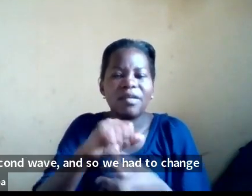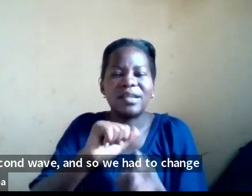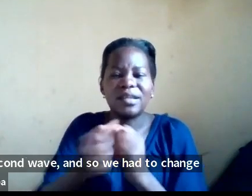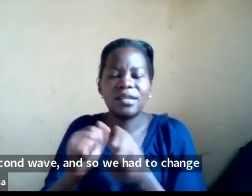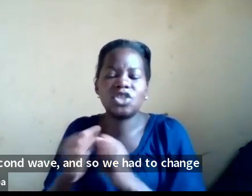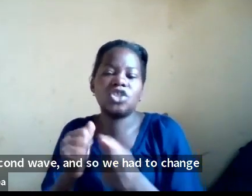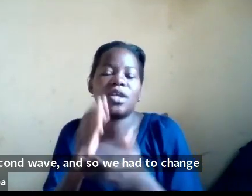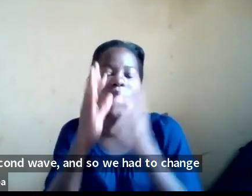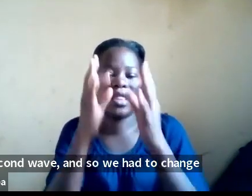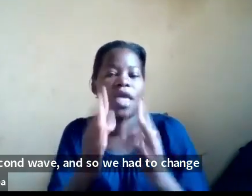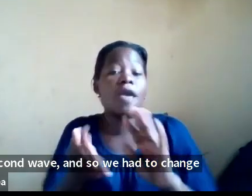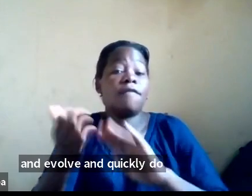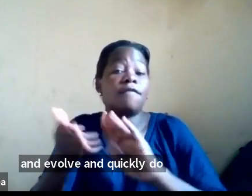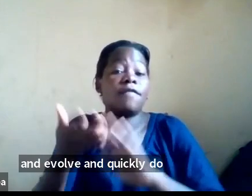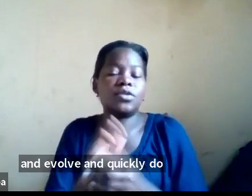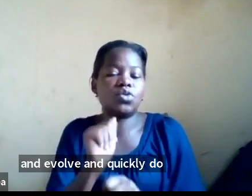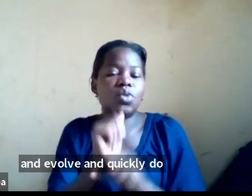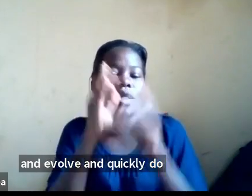what we needed to do